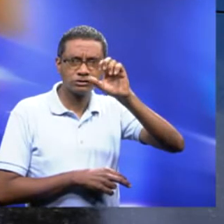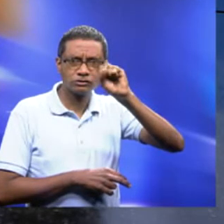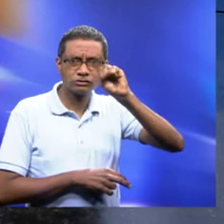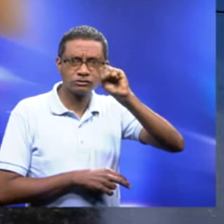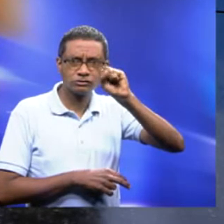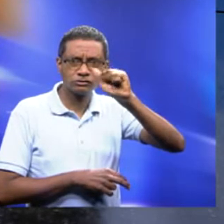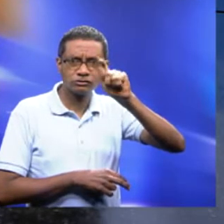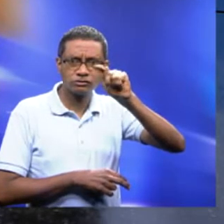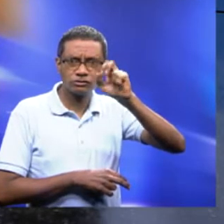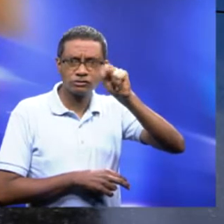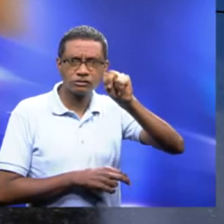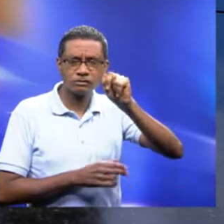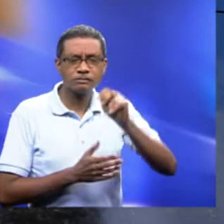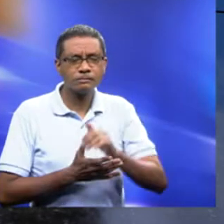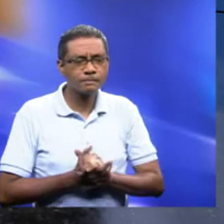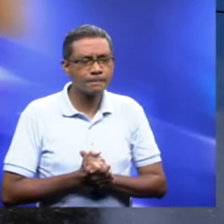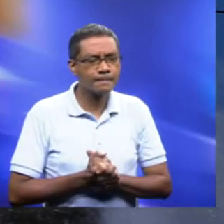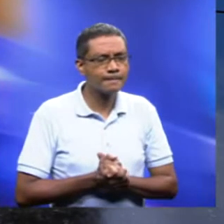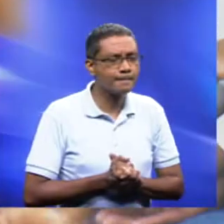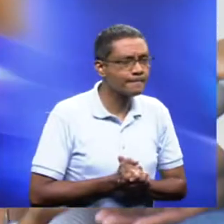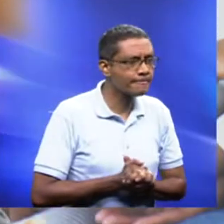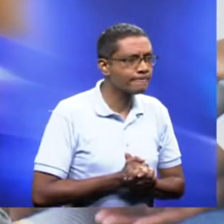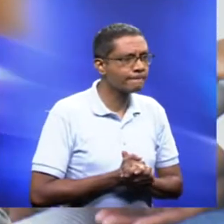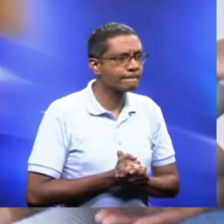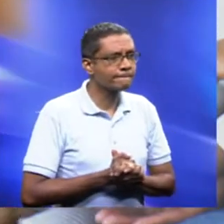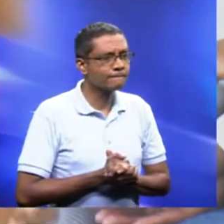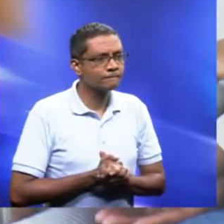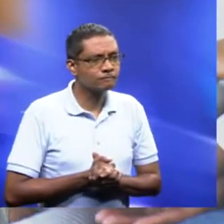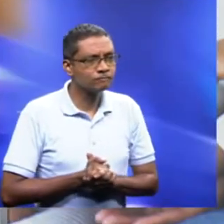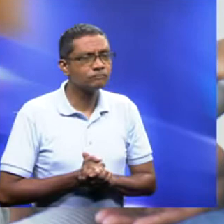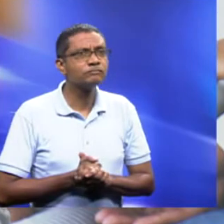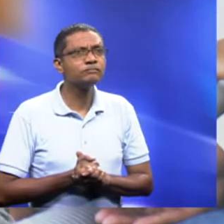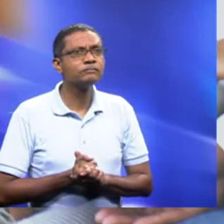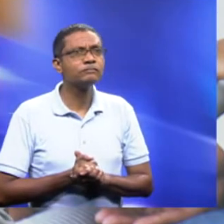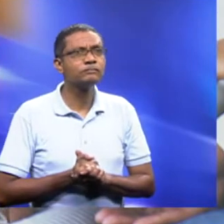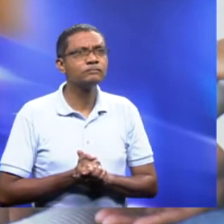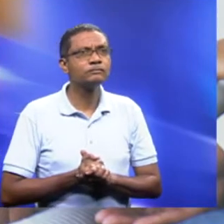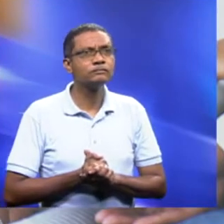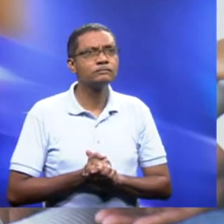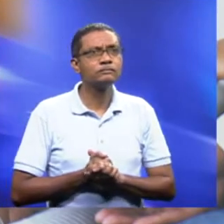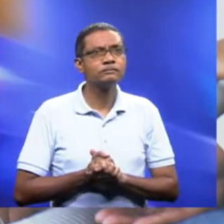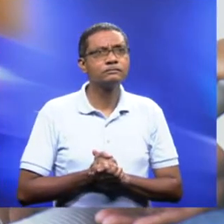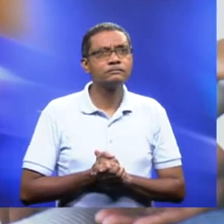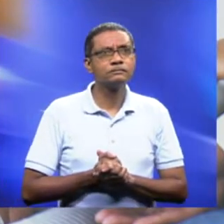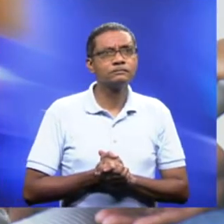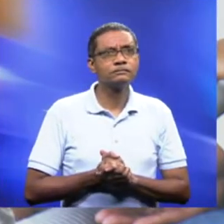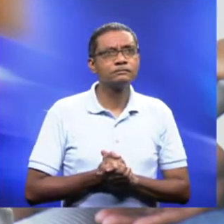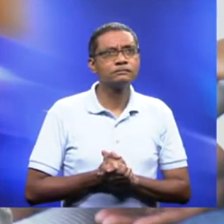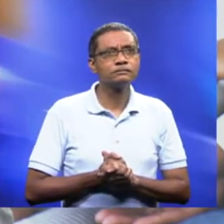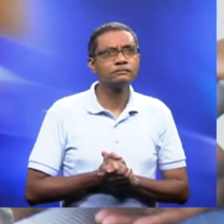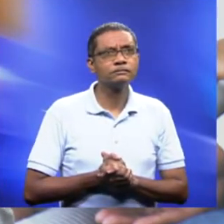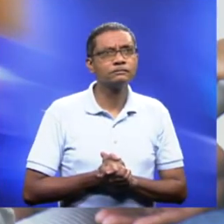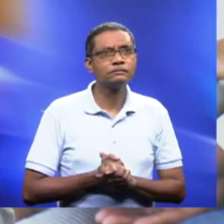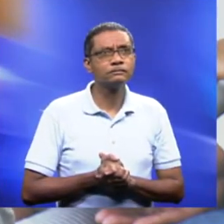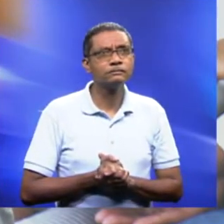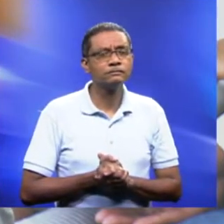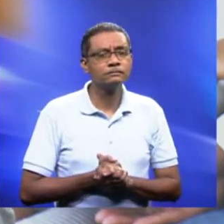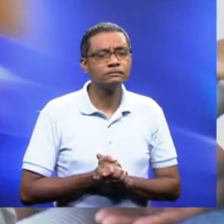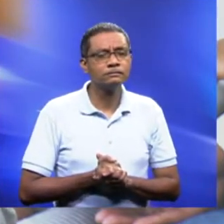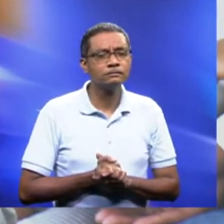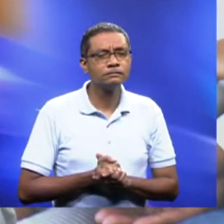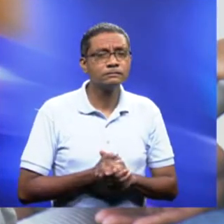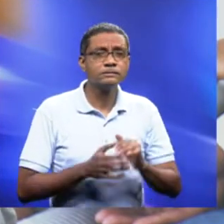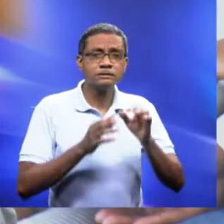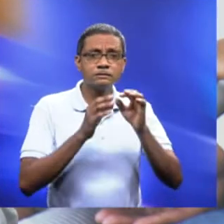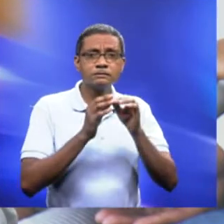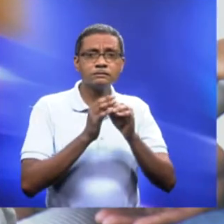to create some decision about, right, information. Now, while this is important